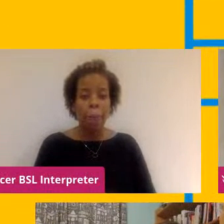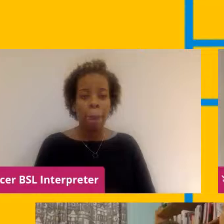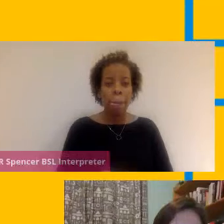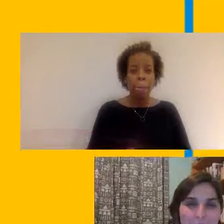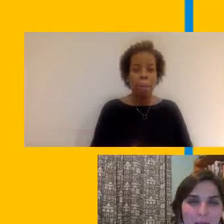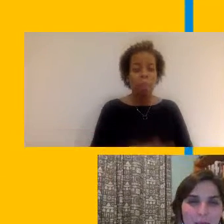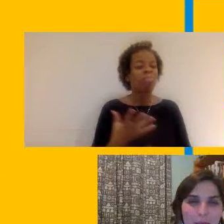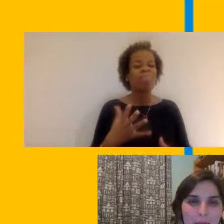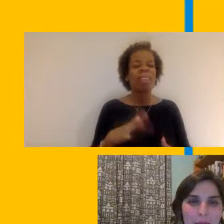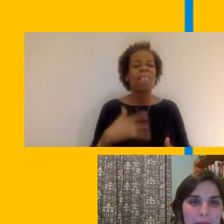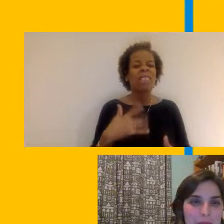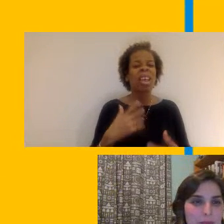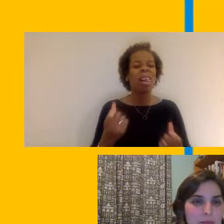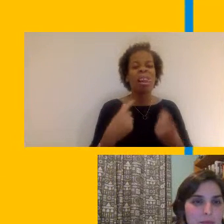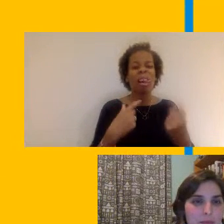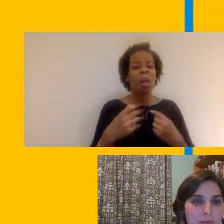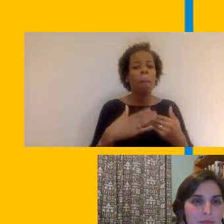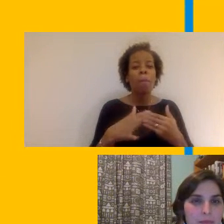doesn't look like there are.